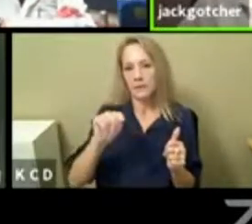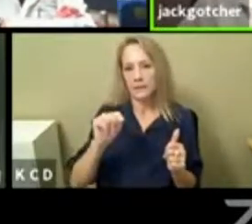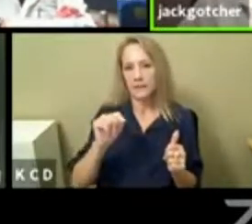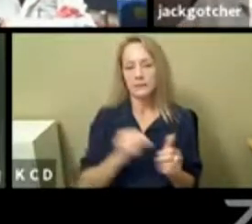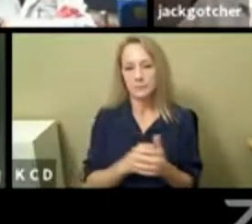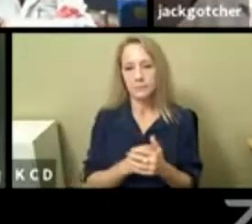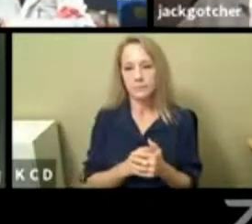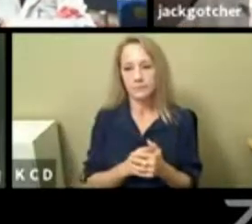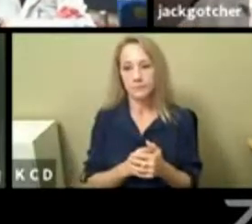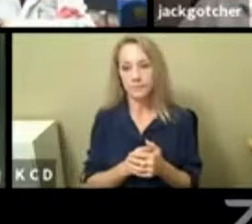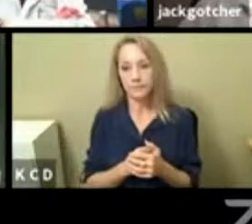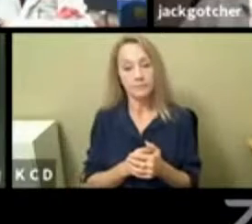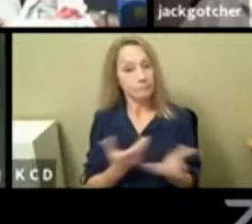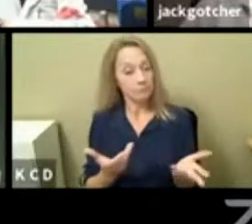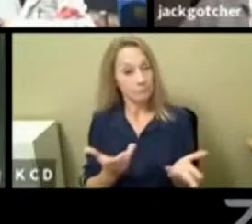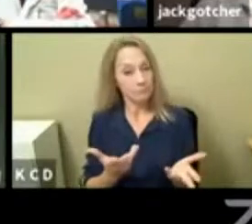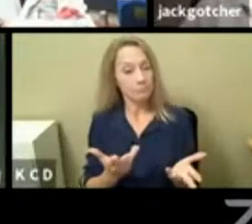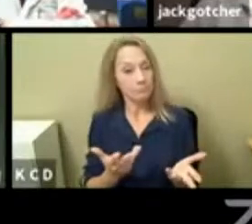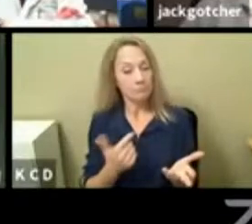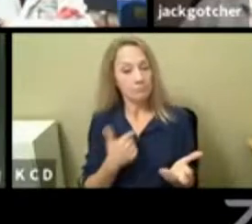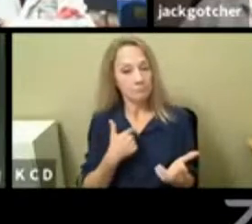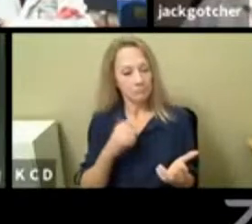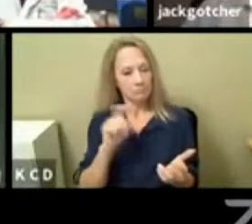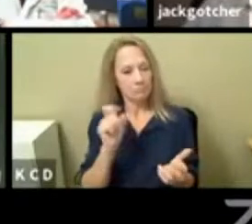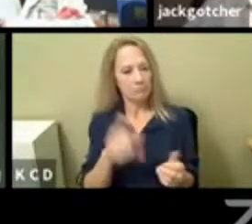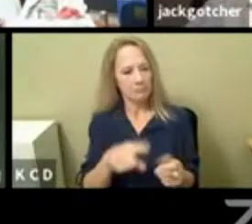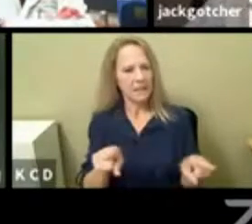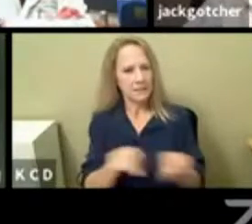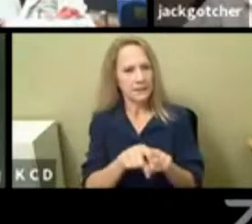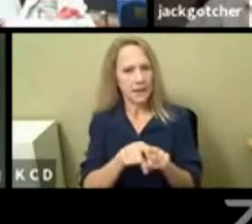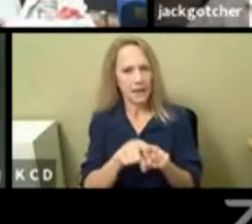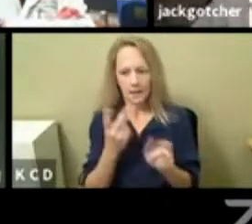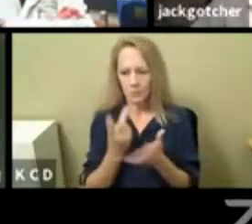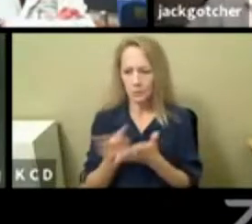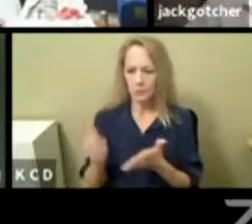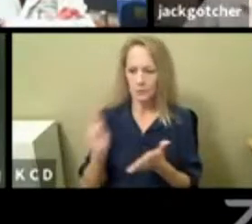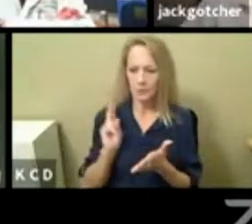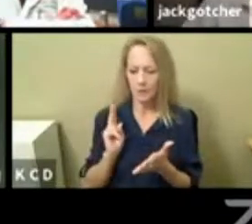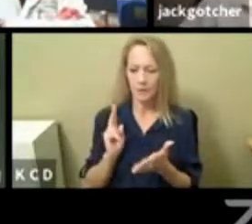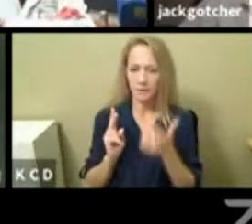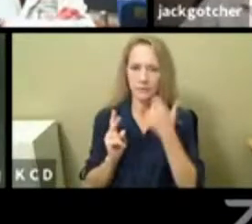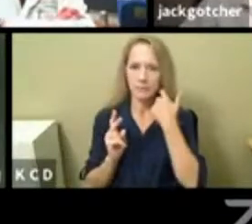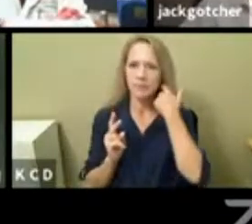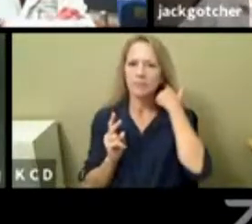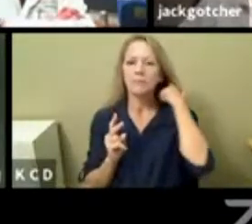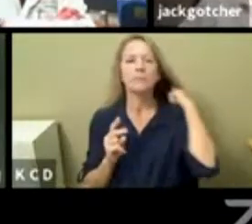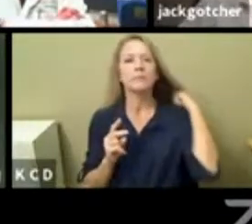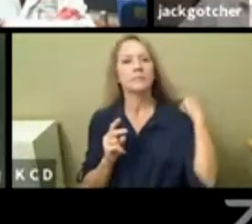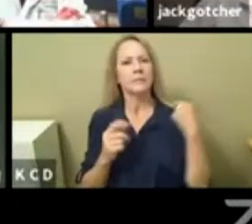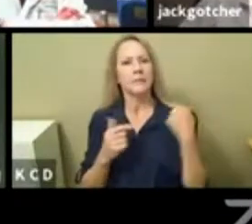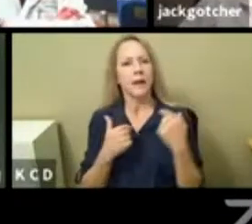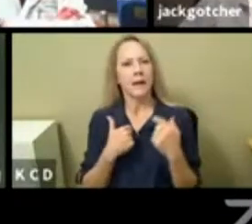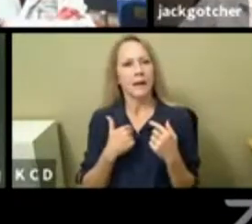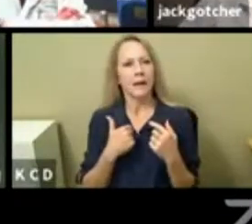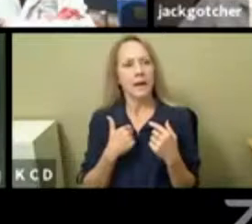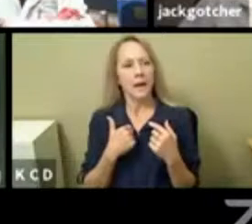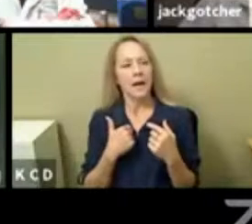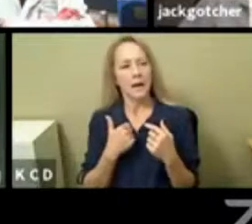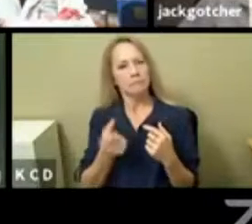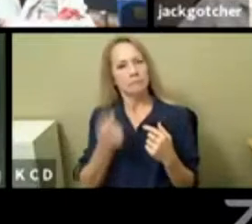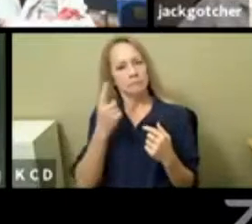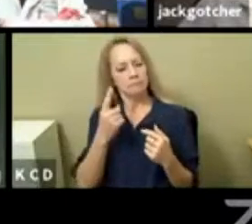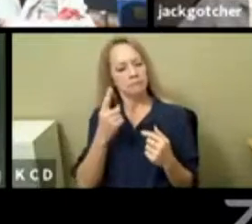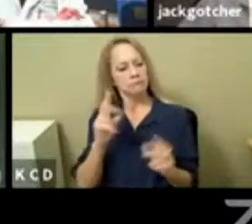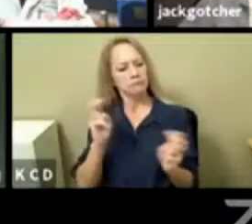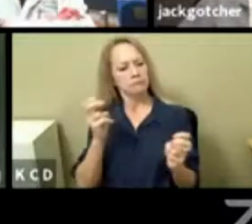Yeah, so I guess I asked the same question 2 weeks ago, and the answer was the same. And so I guess, while I like the spirit of this, I'm not sure